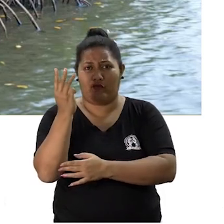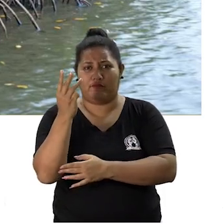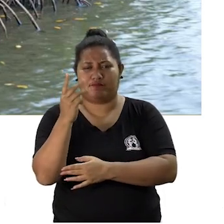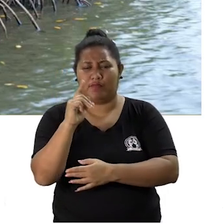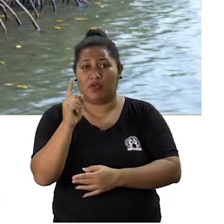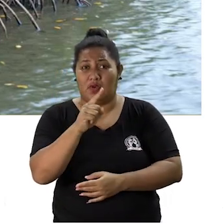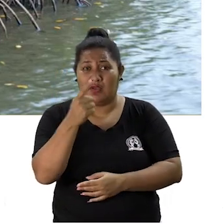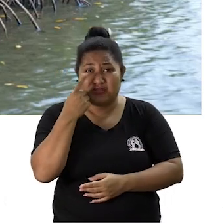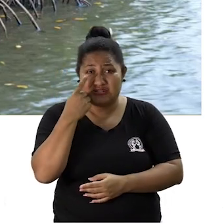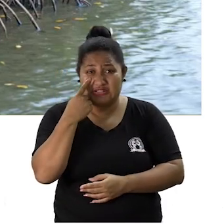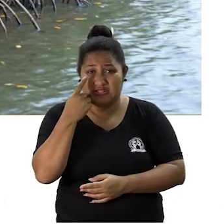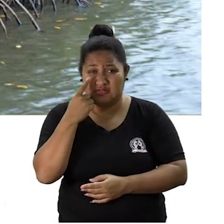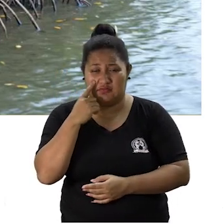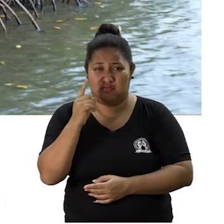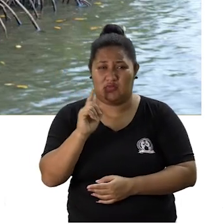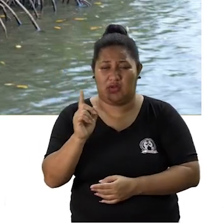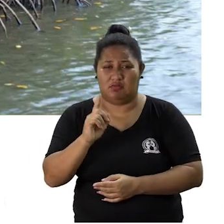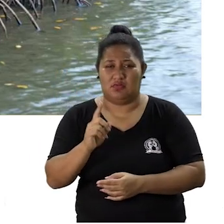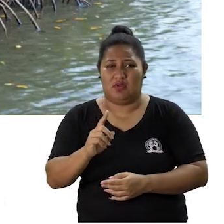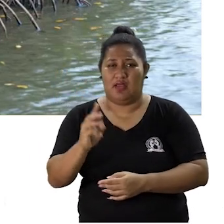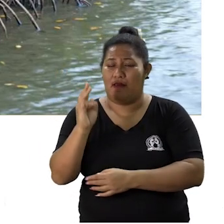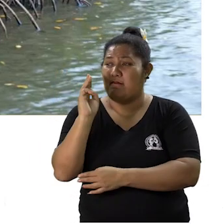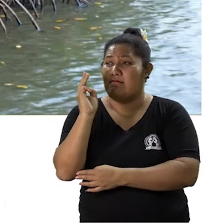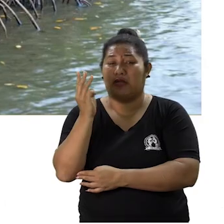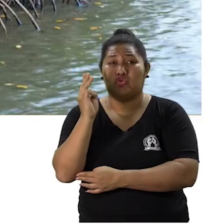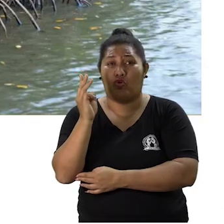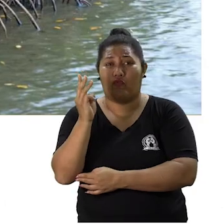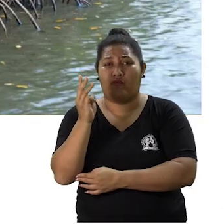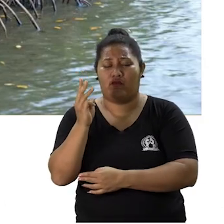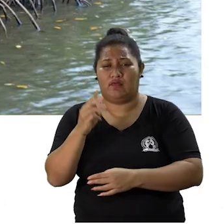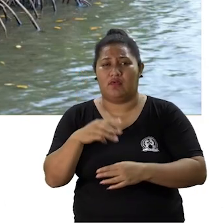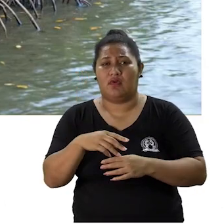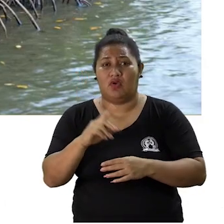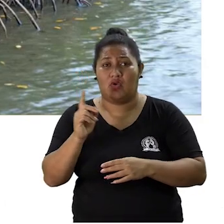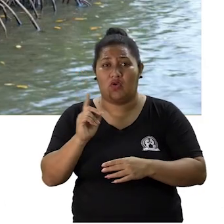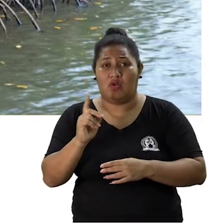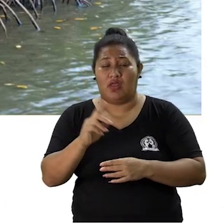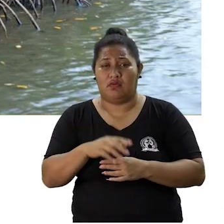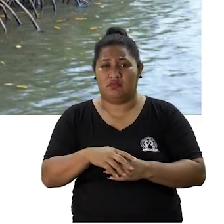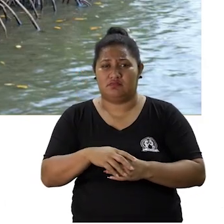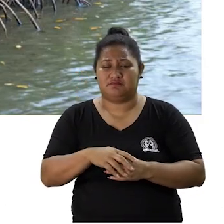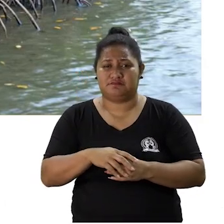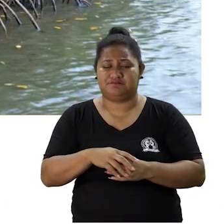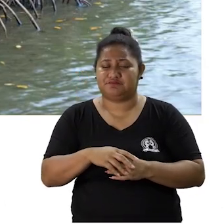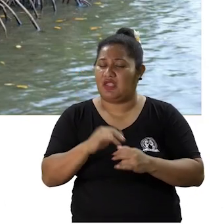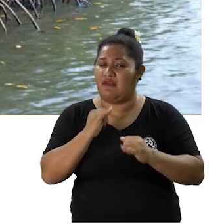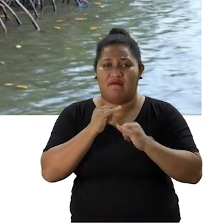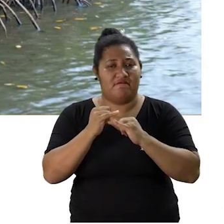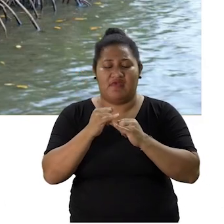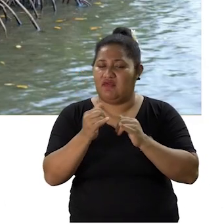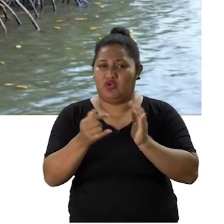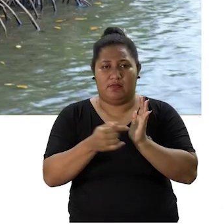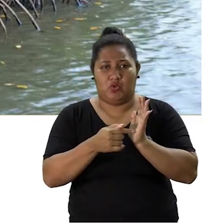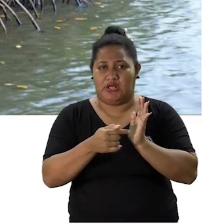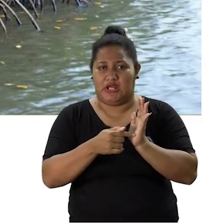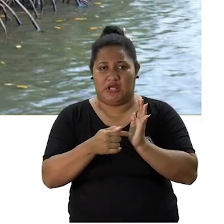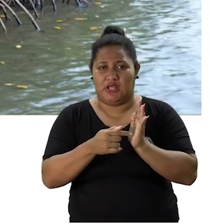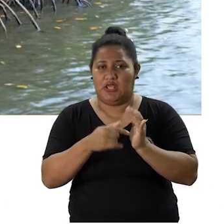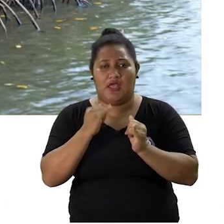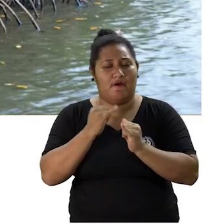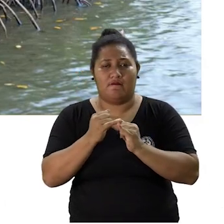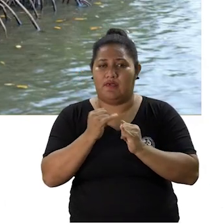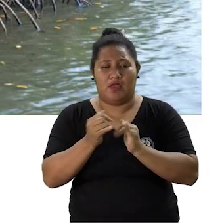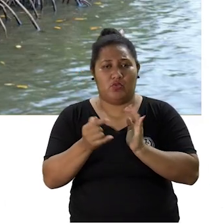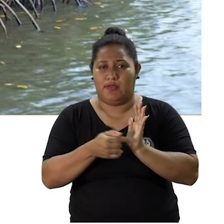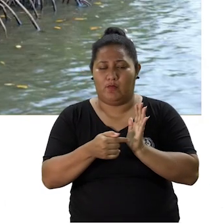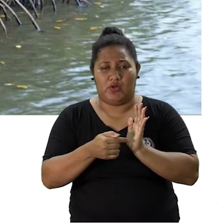one species of the mangrove plant. The mangroves are very important. Mangroves are a very